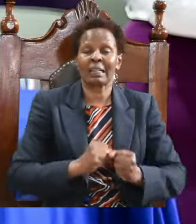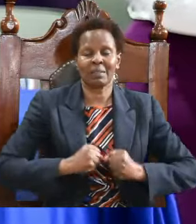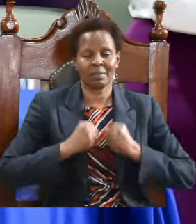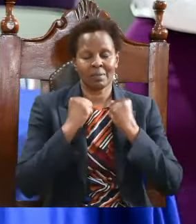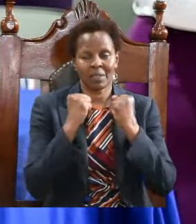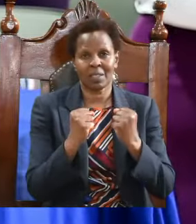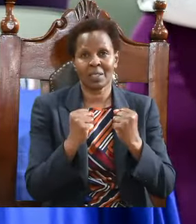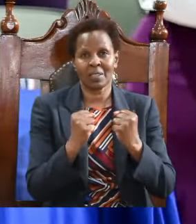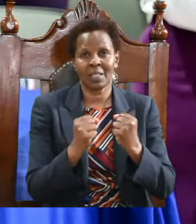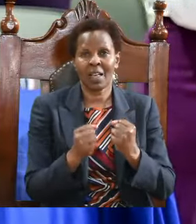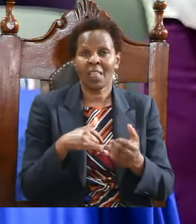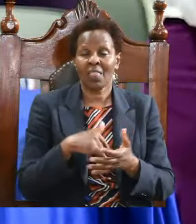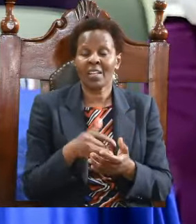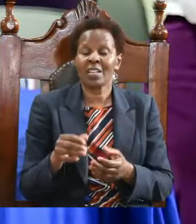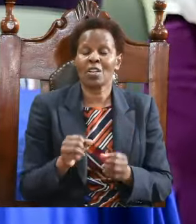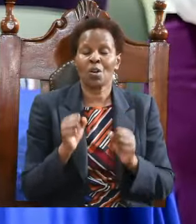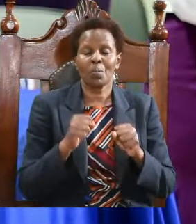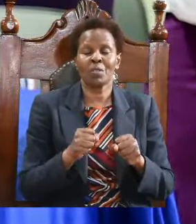and he was able to make it.